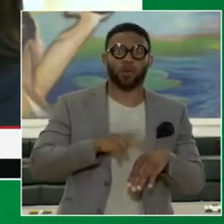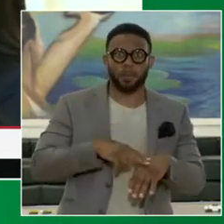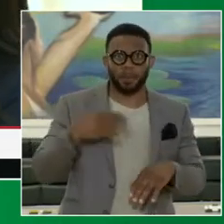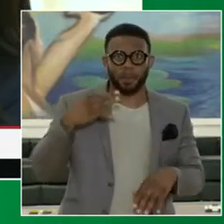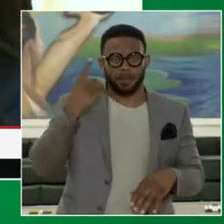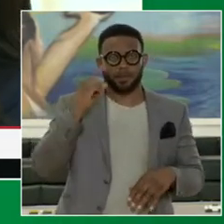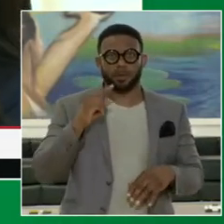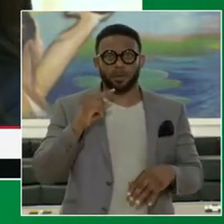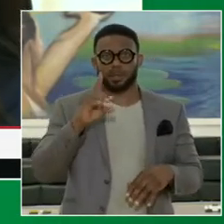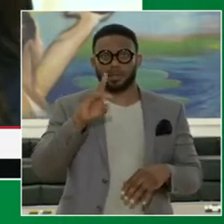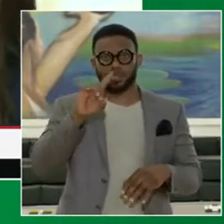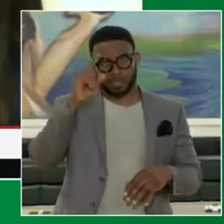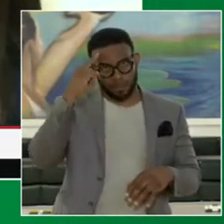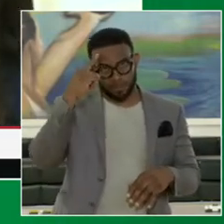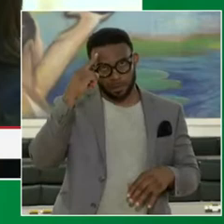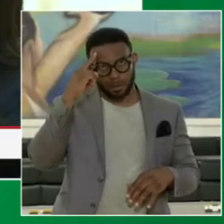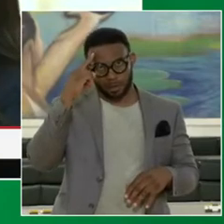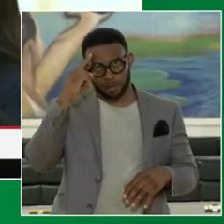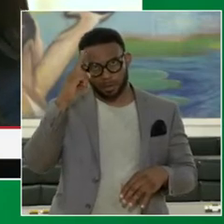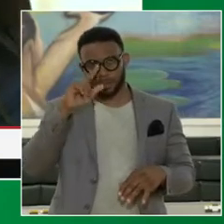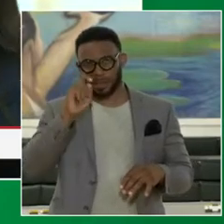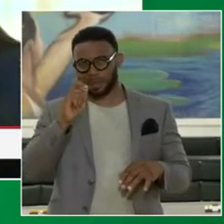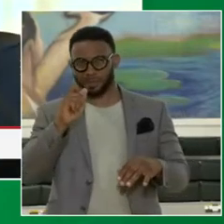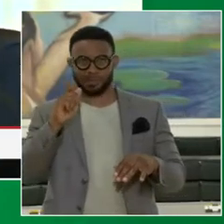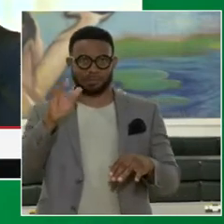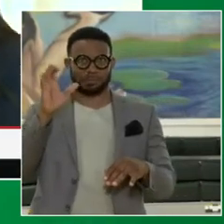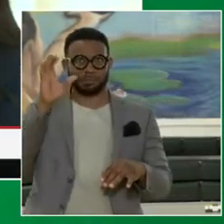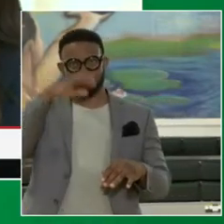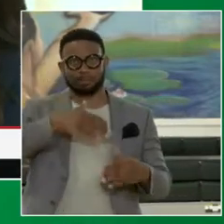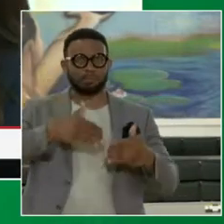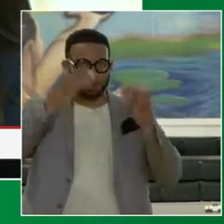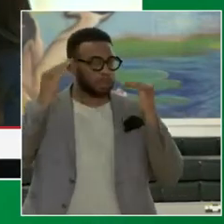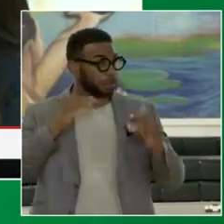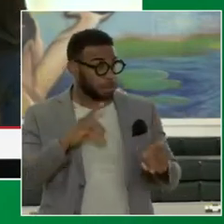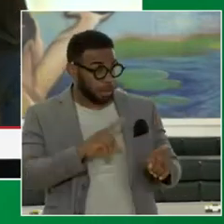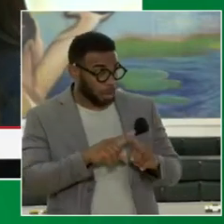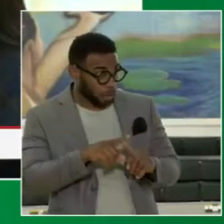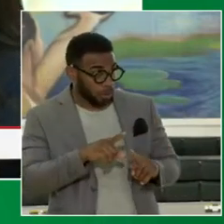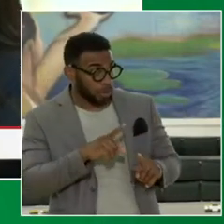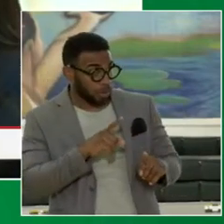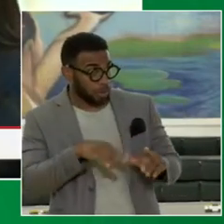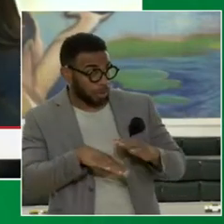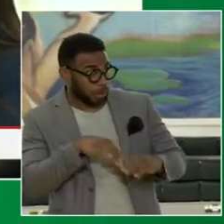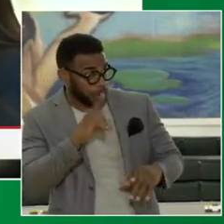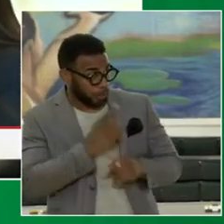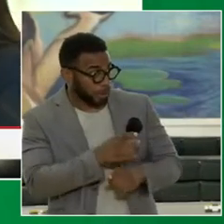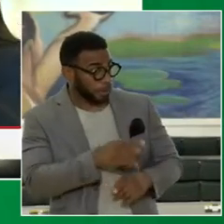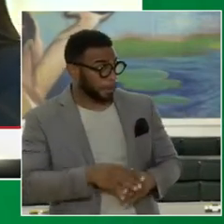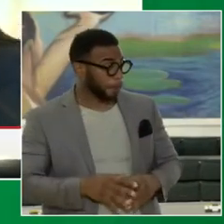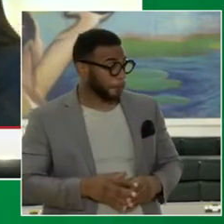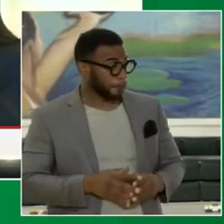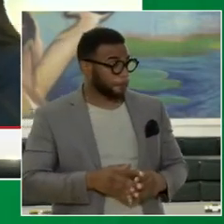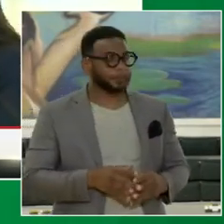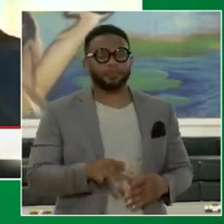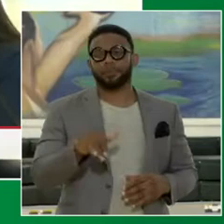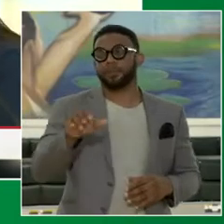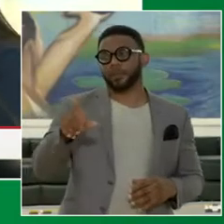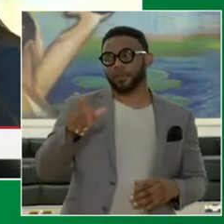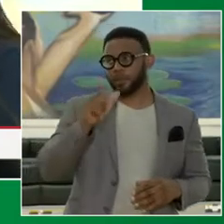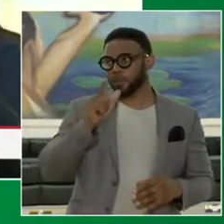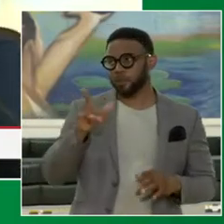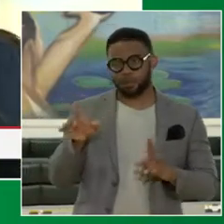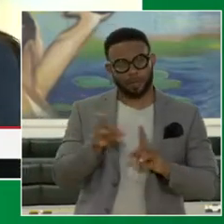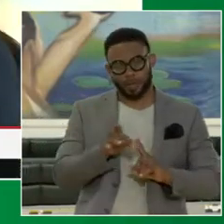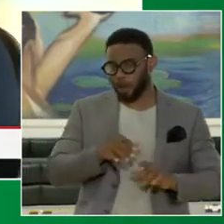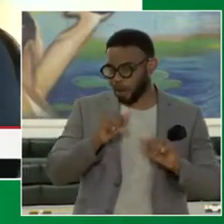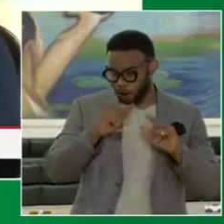applying for a DC government grant, which can be a little bit arduous. Because we'll ask you for a basic business license, clean hand certificate. And yeah, you're going to latches, all